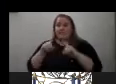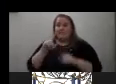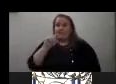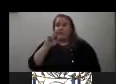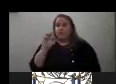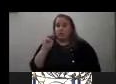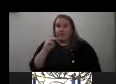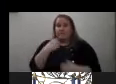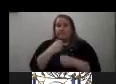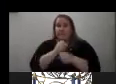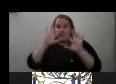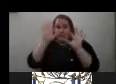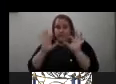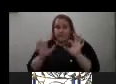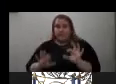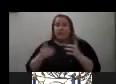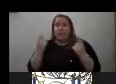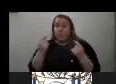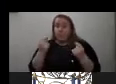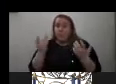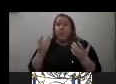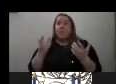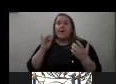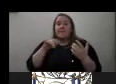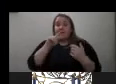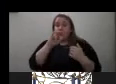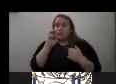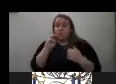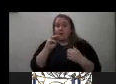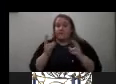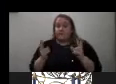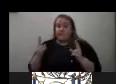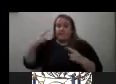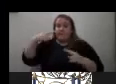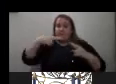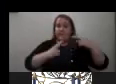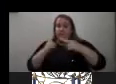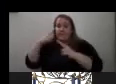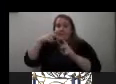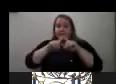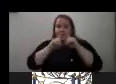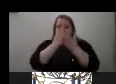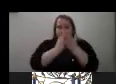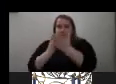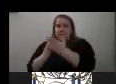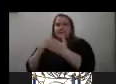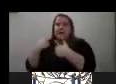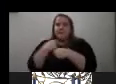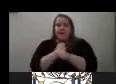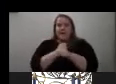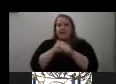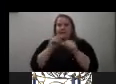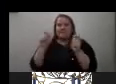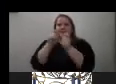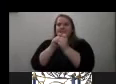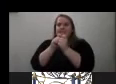that motif. What we do is we take the trim and we cut it in all different pieces and we make a motif.